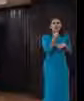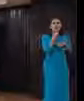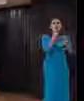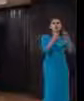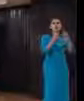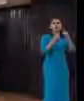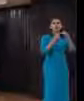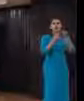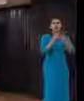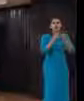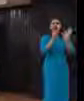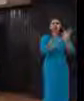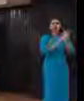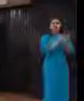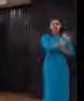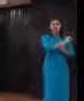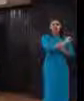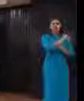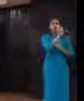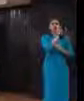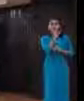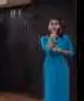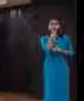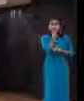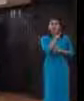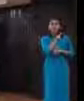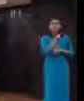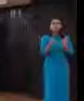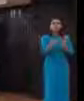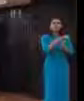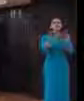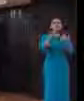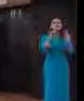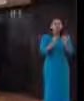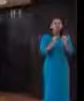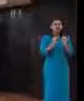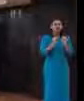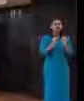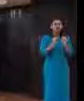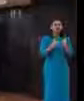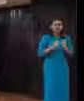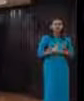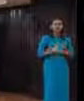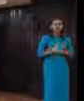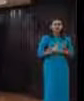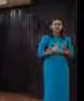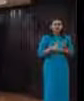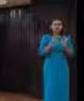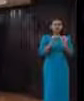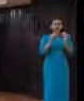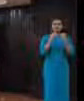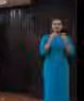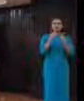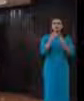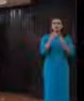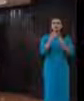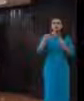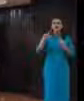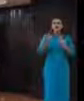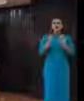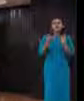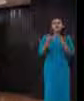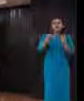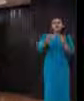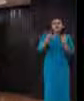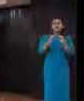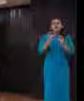And Sheikh Abdullah was basically a Kashmir. And his stand was not